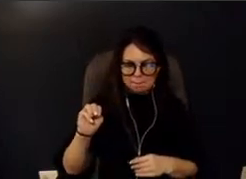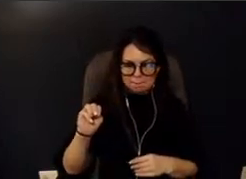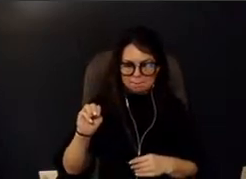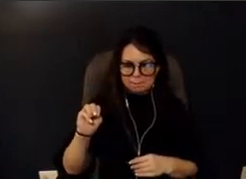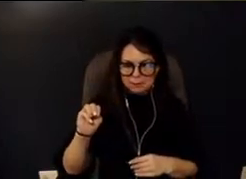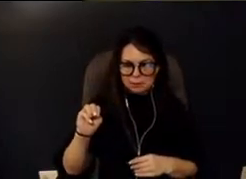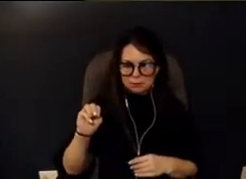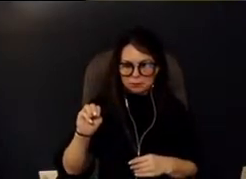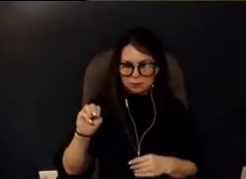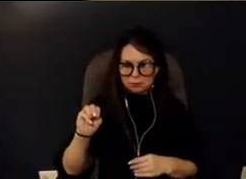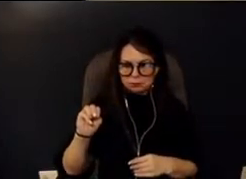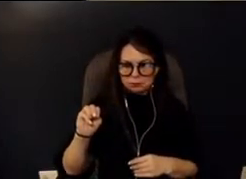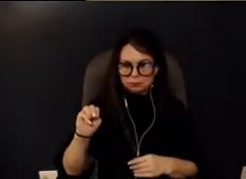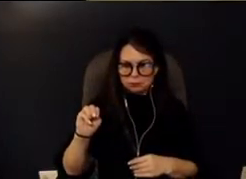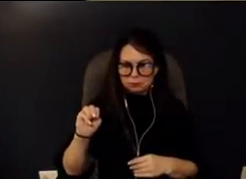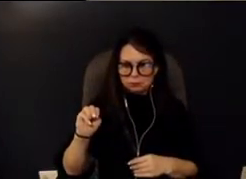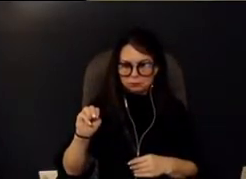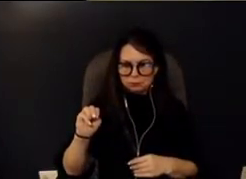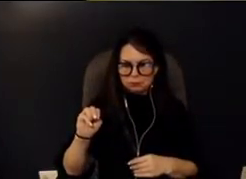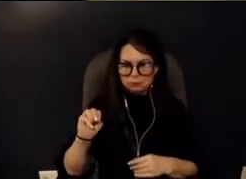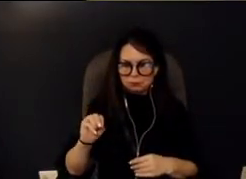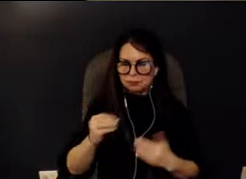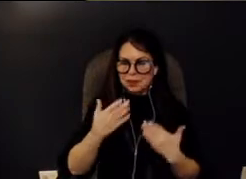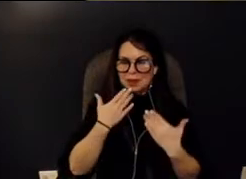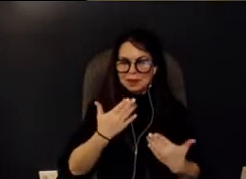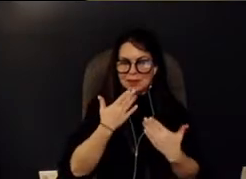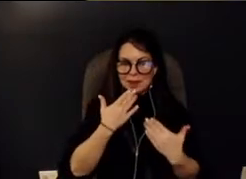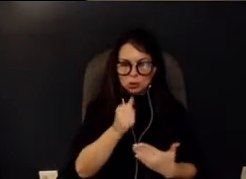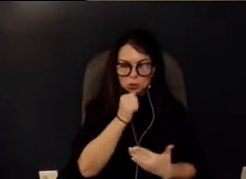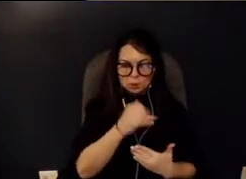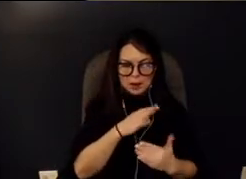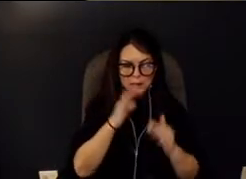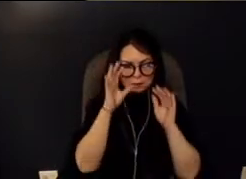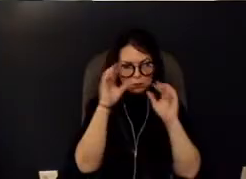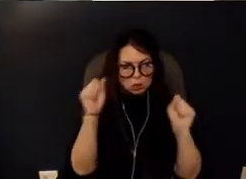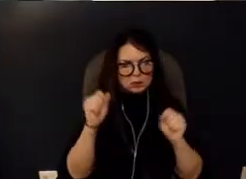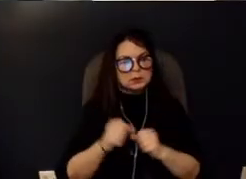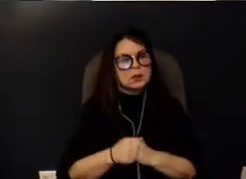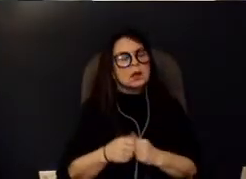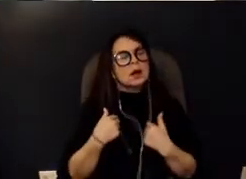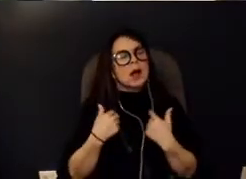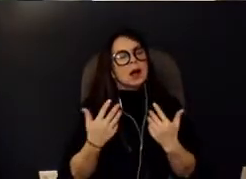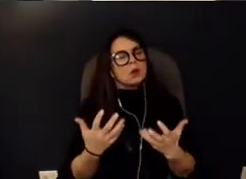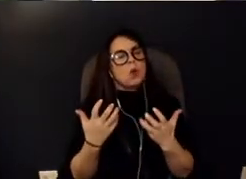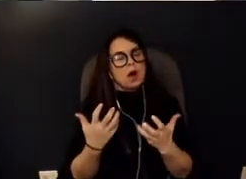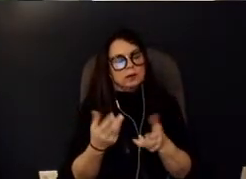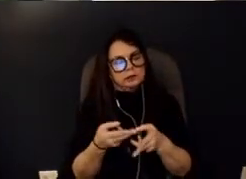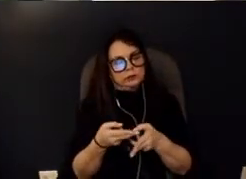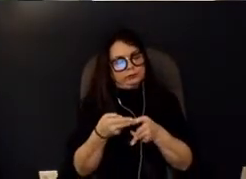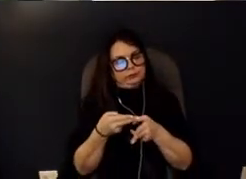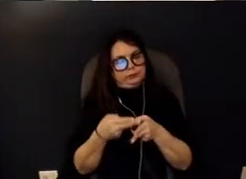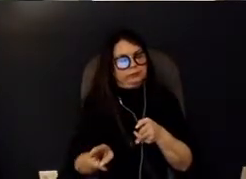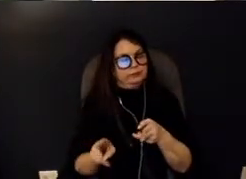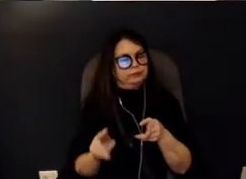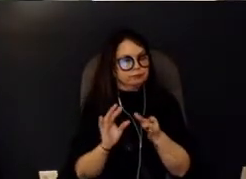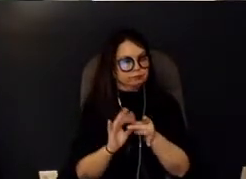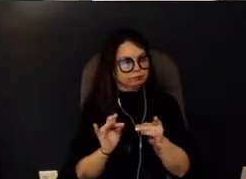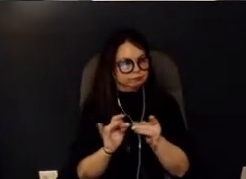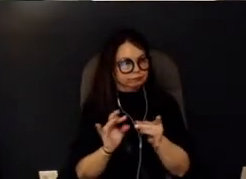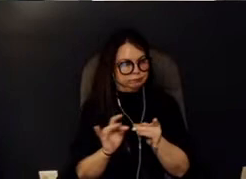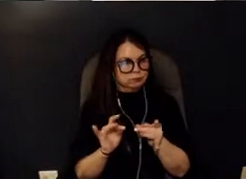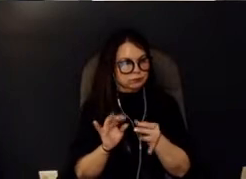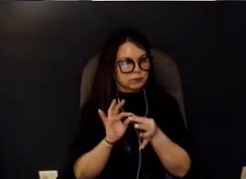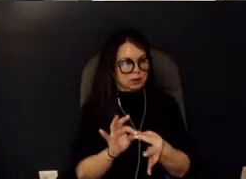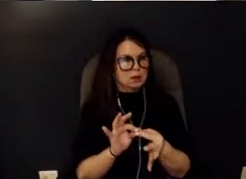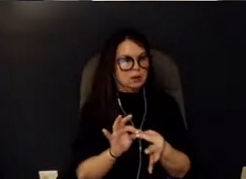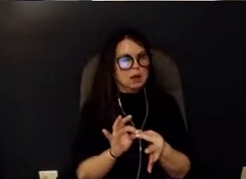Thank you, Madam President. I just wanted to speak briefly to this and clarify some things,